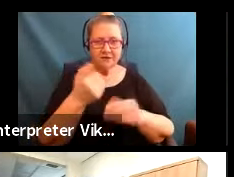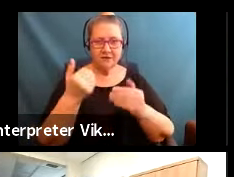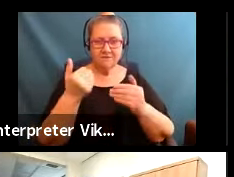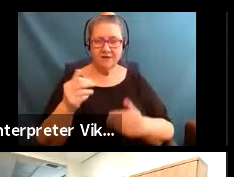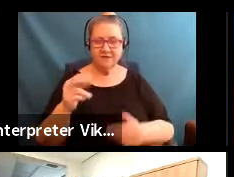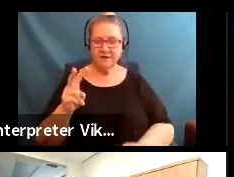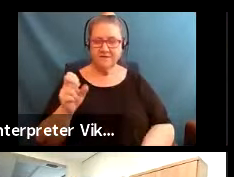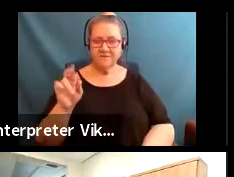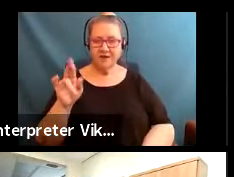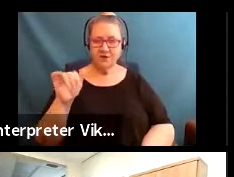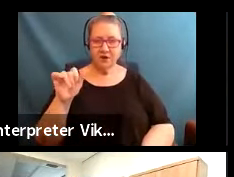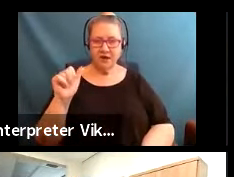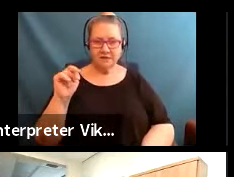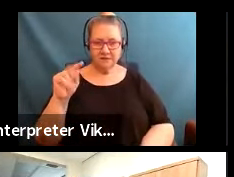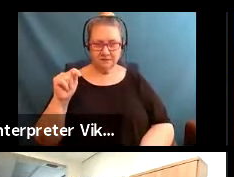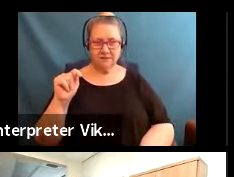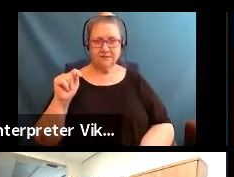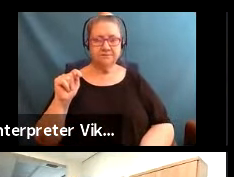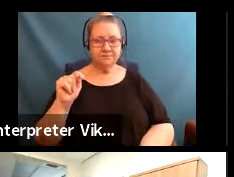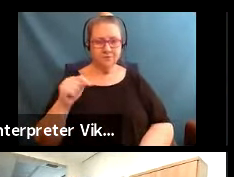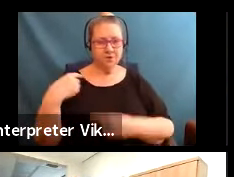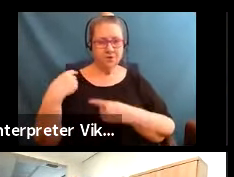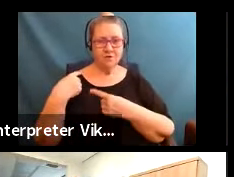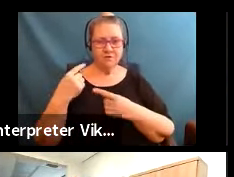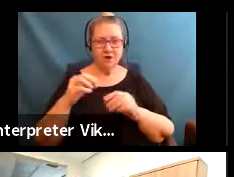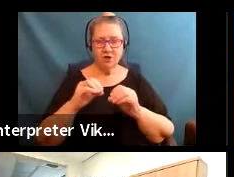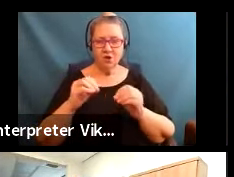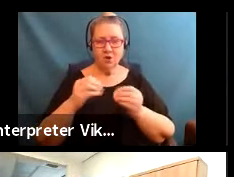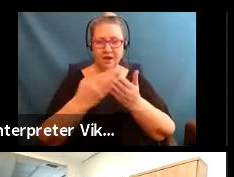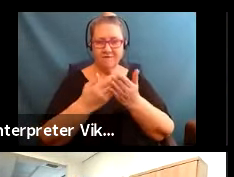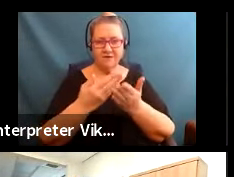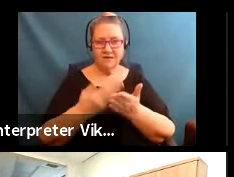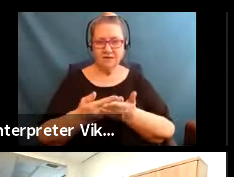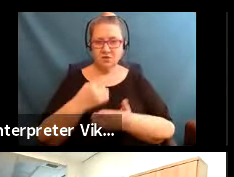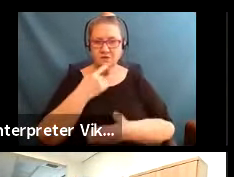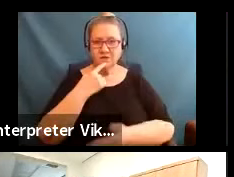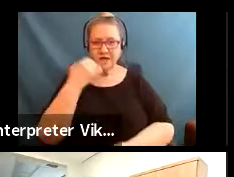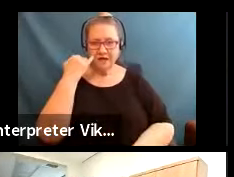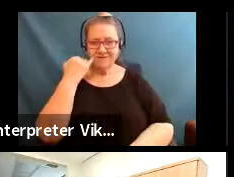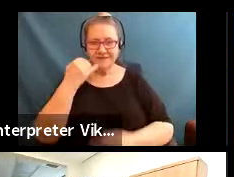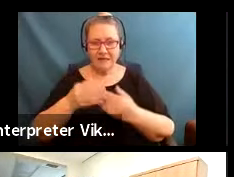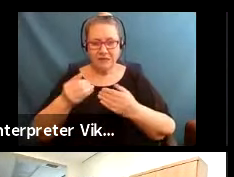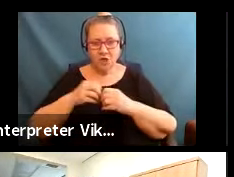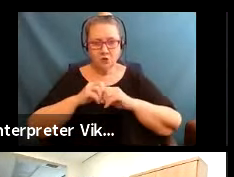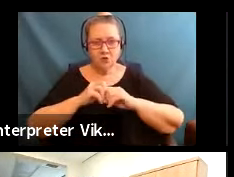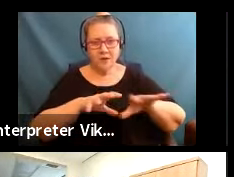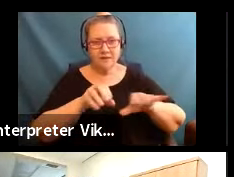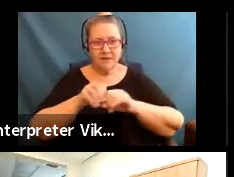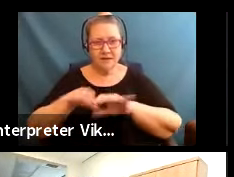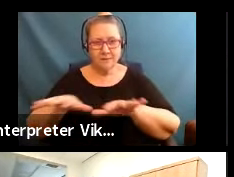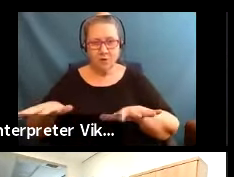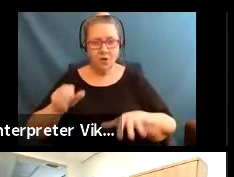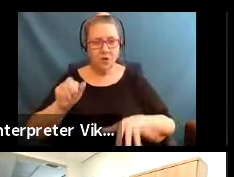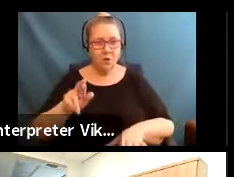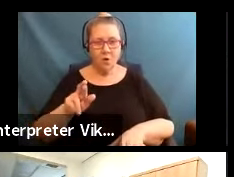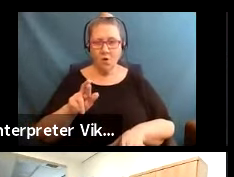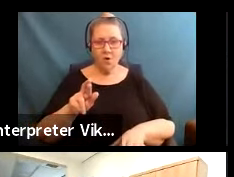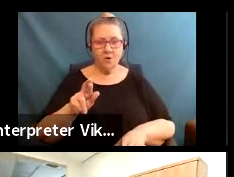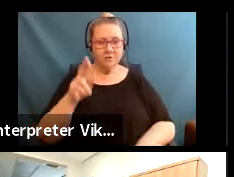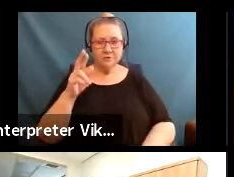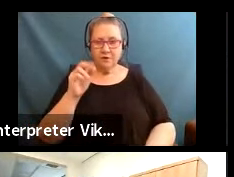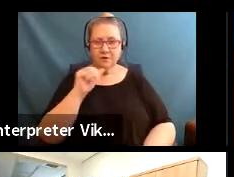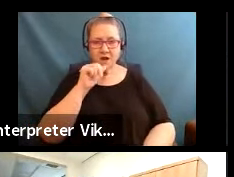But so far, there's no evidence to say whether it is more transmissible or not. It is different than the